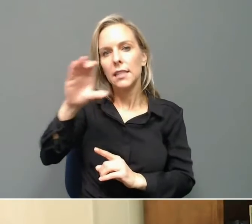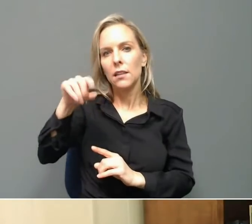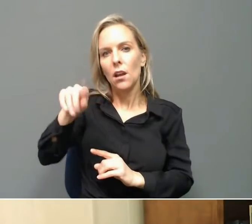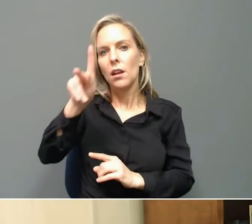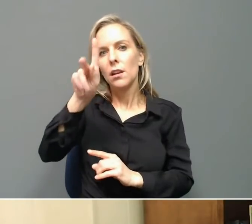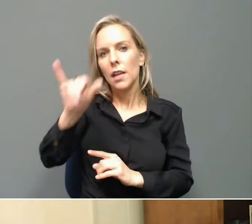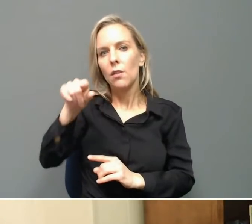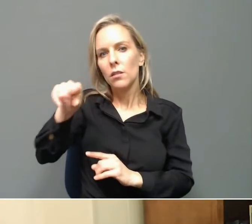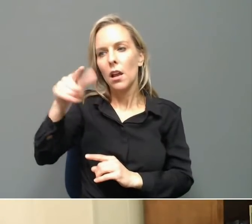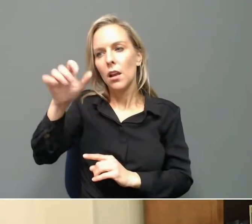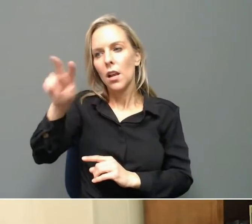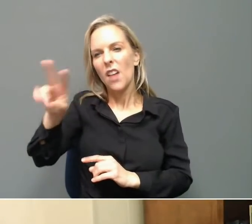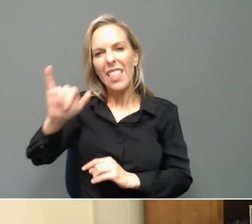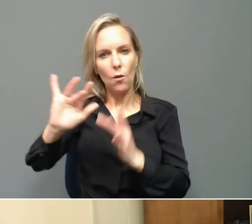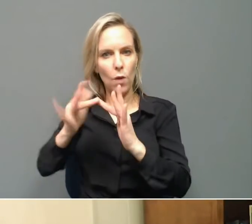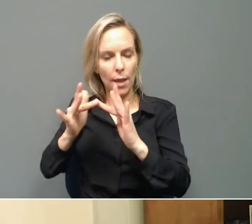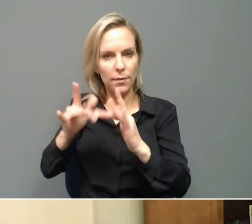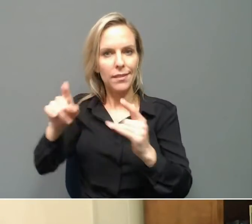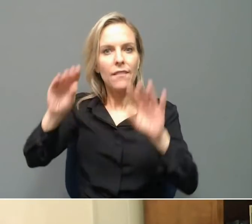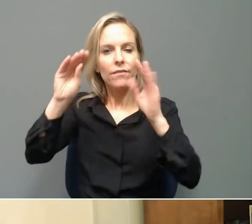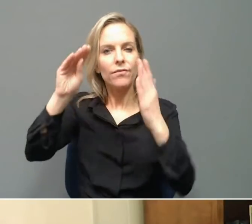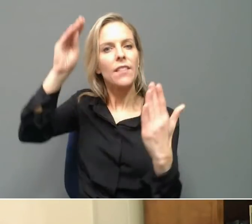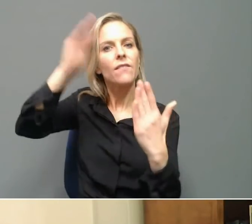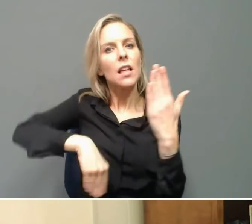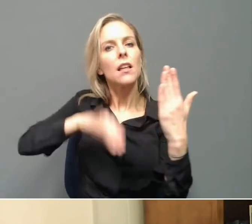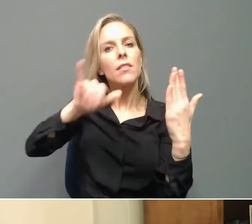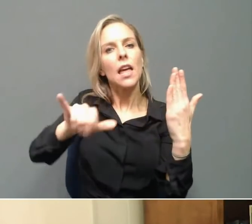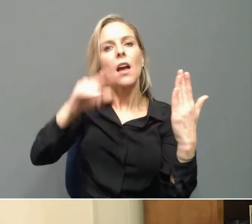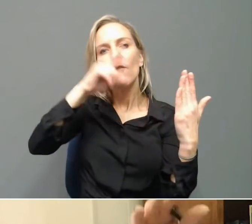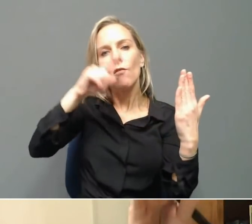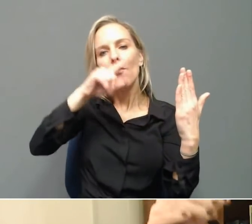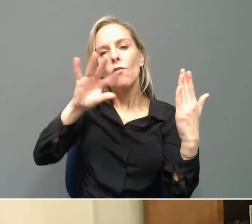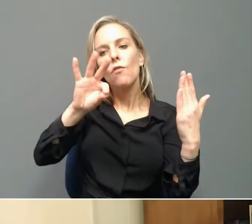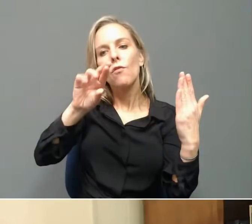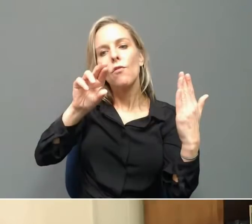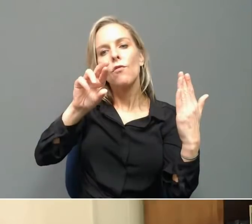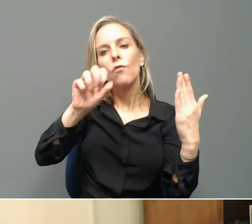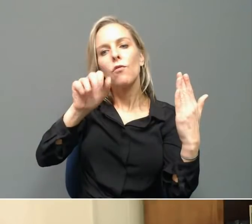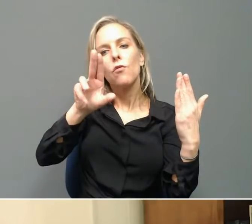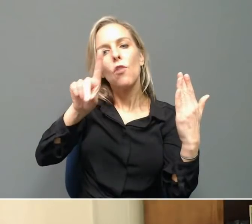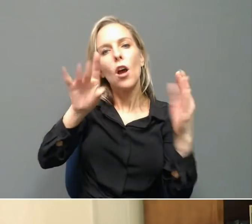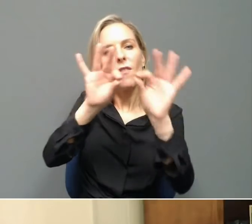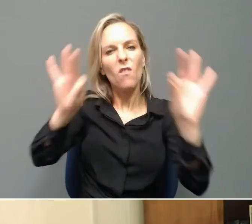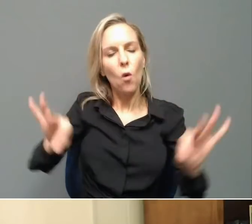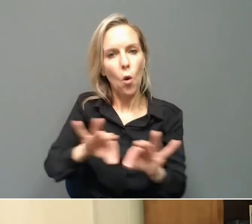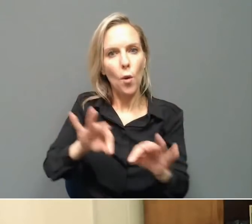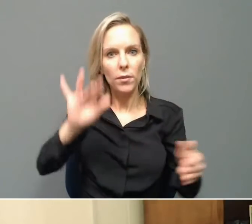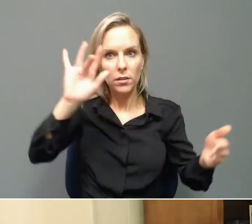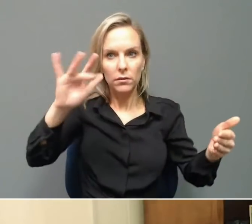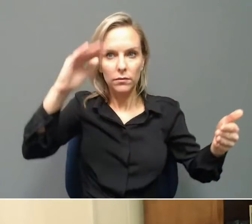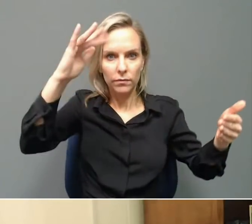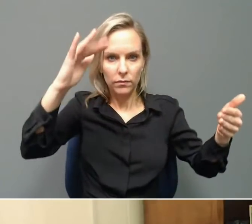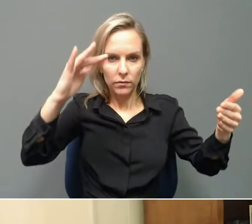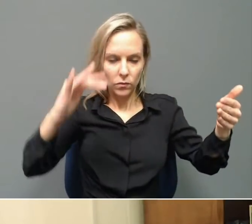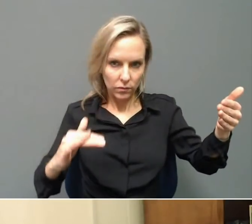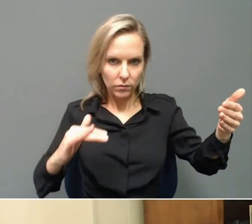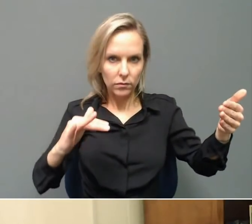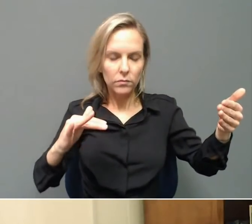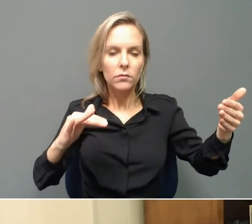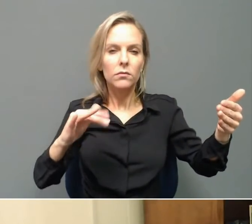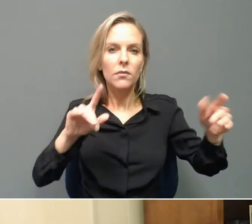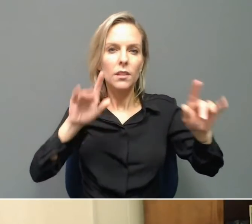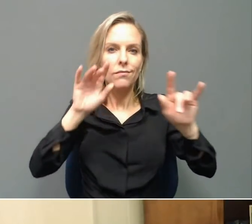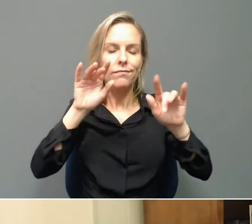kcc.ky.gov website and fill out the fraud form that you can get to at that button about halfway down the page. There is an